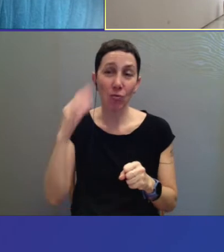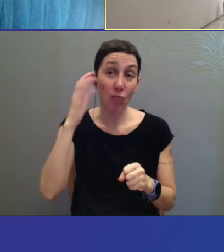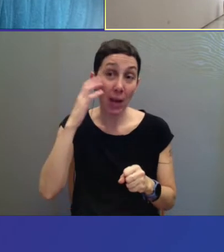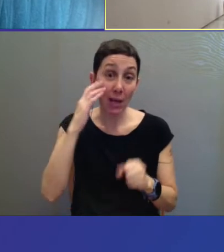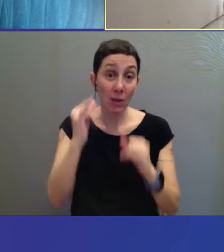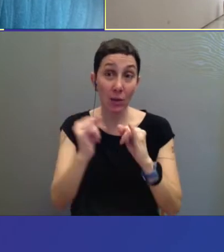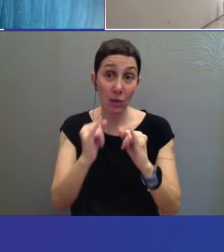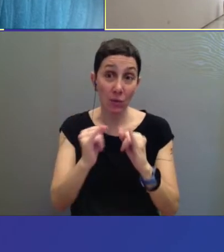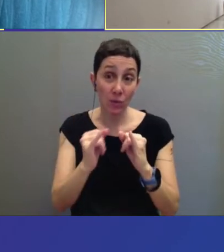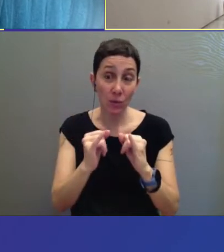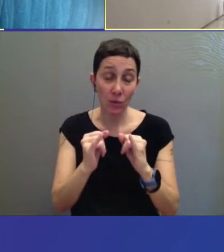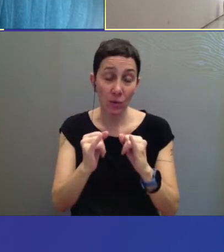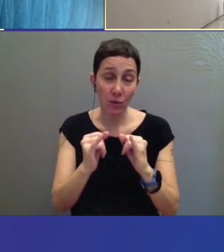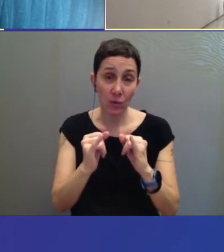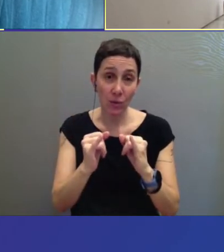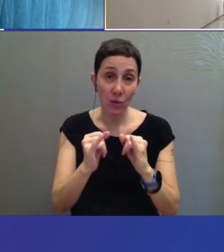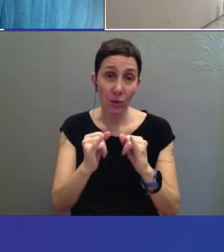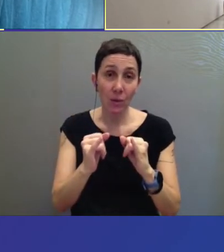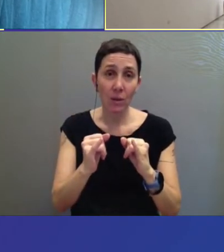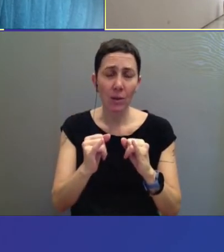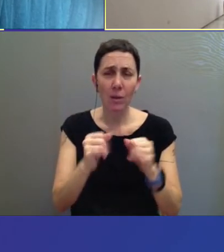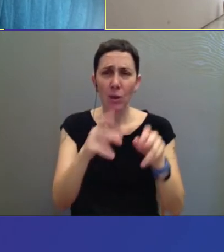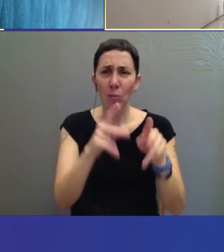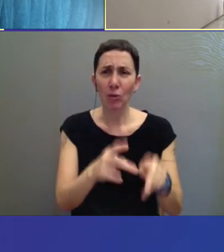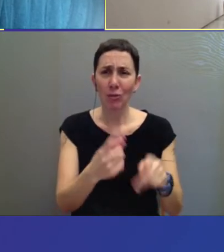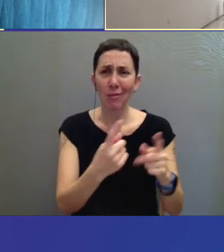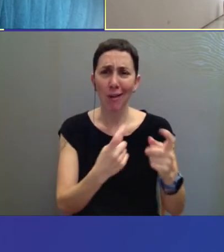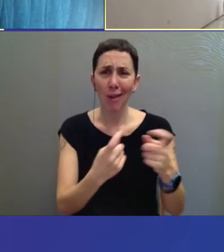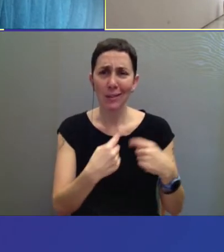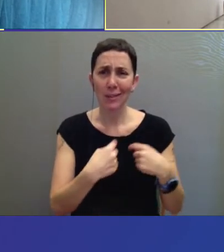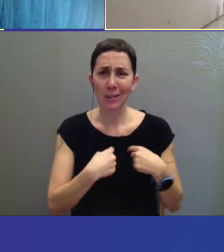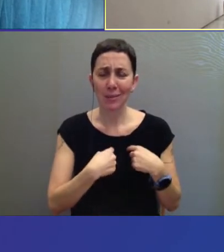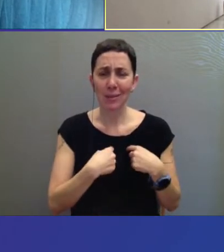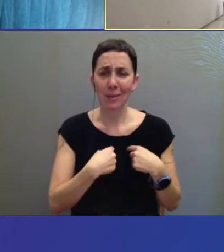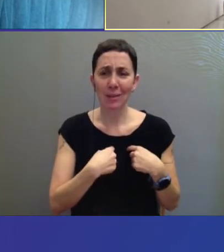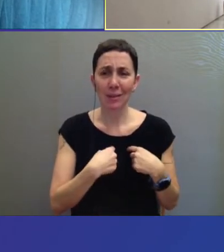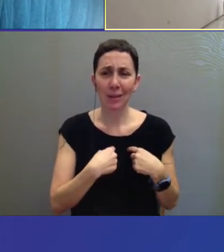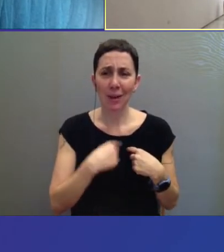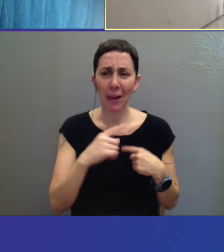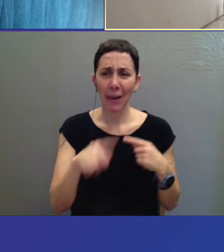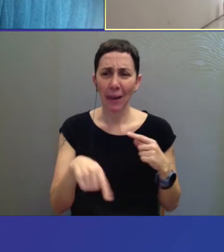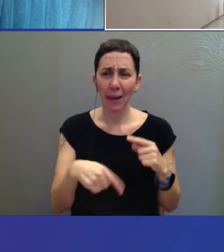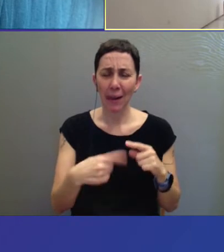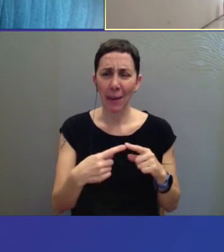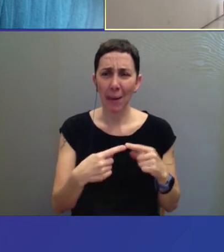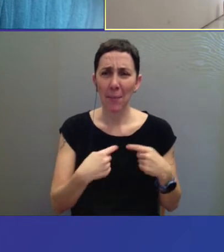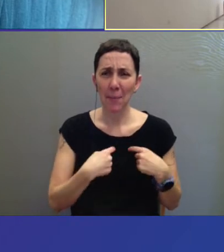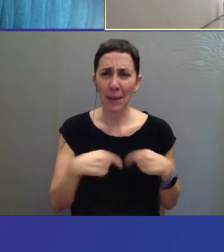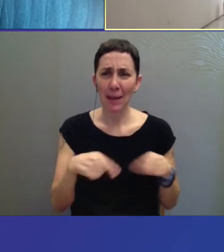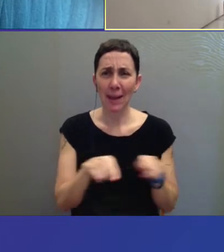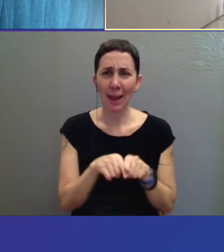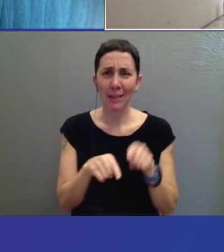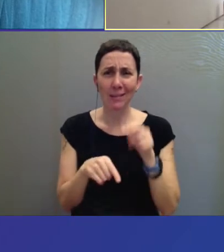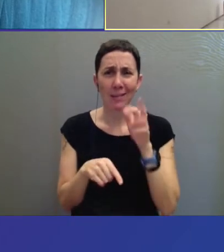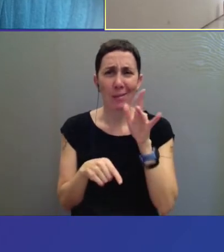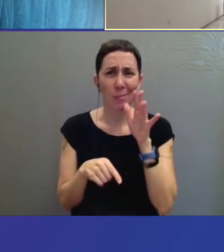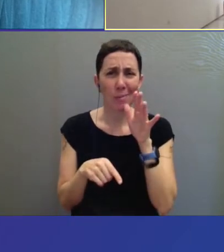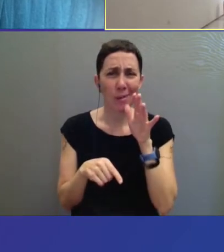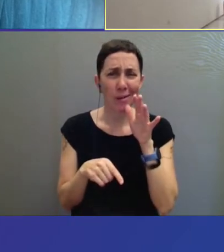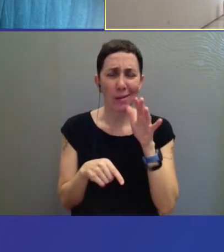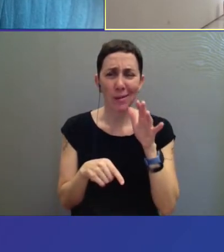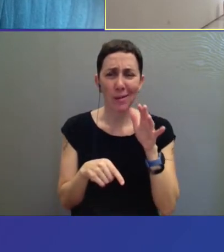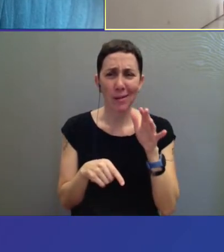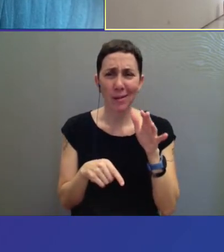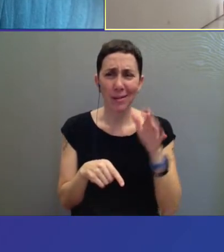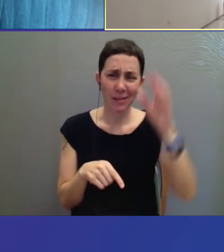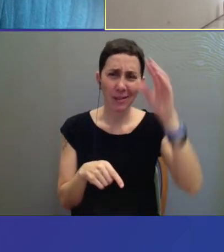interview, and started asking about my motherhood, and I don't know where he was trying to go with that. I